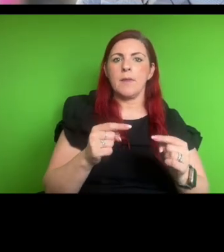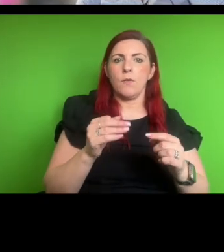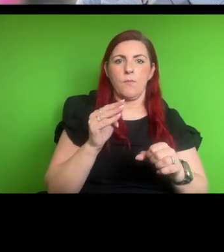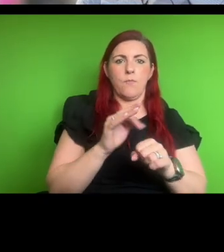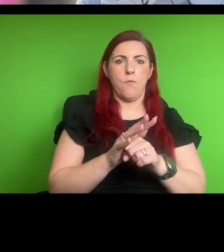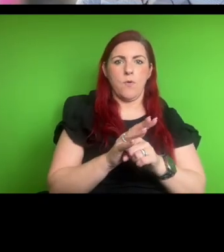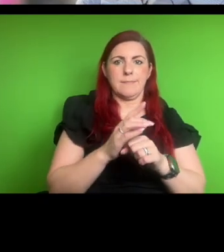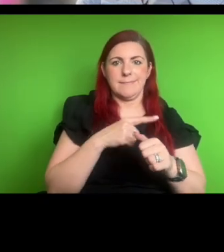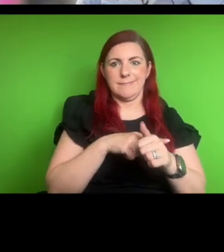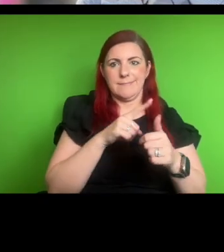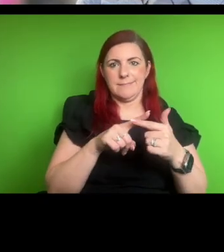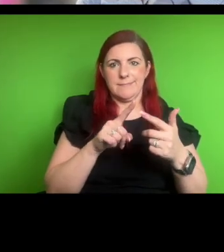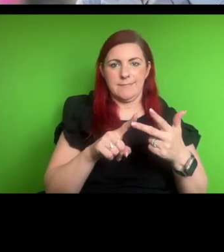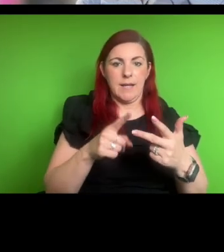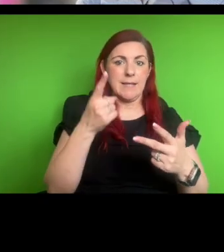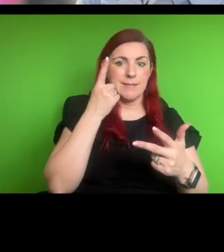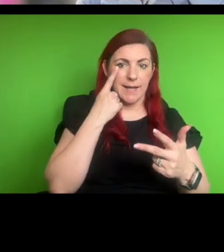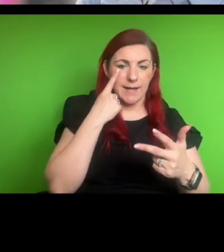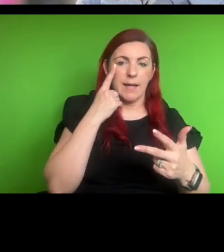seeing, hearing, and touch.